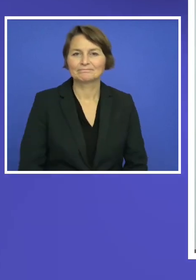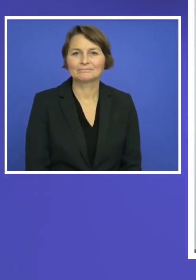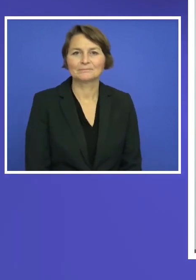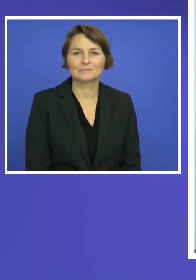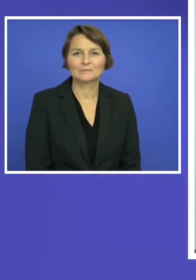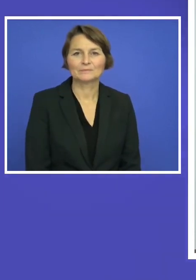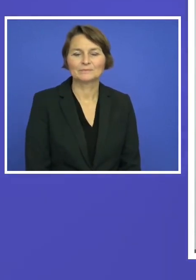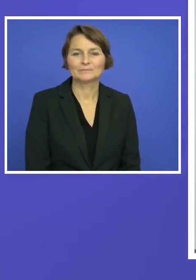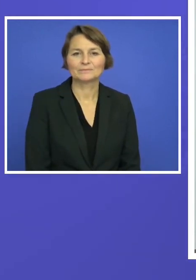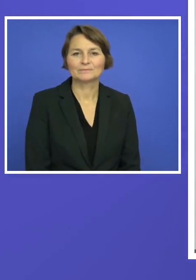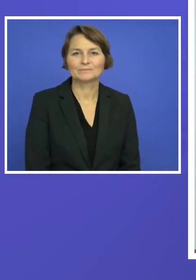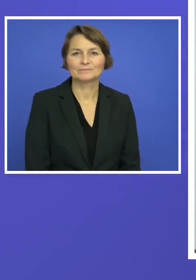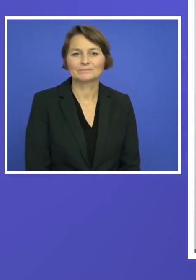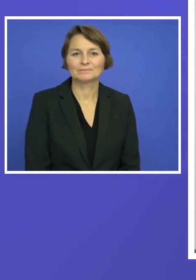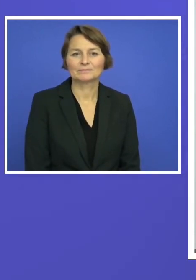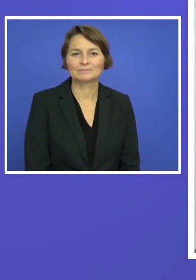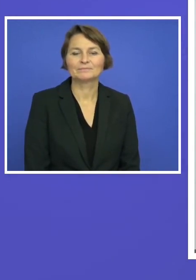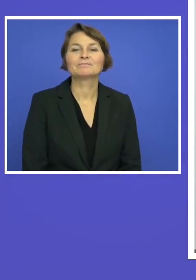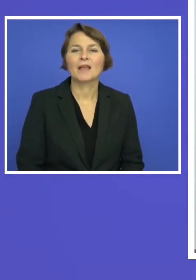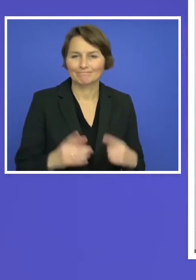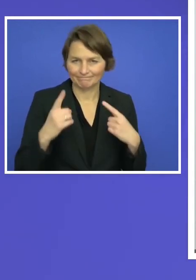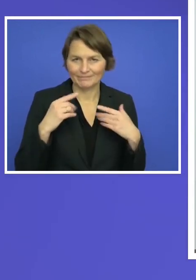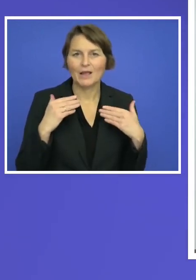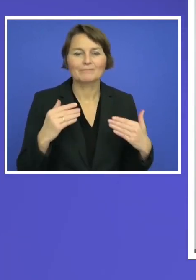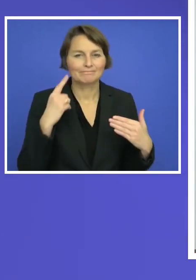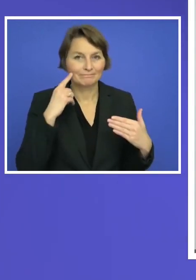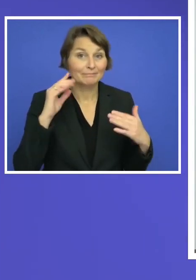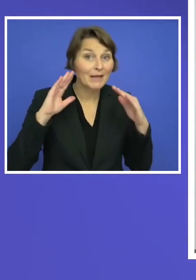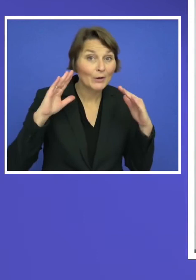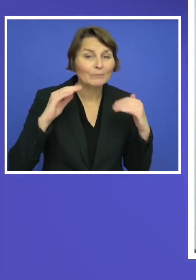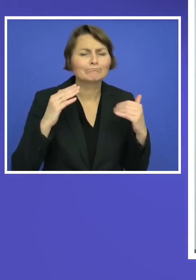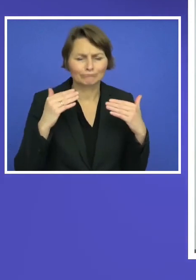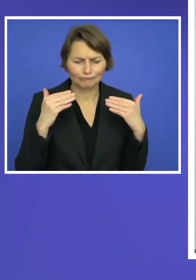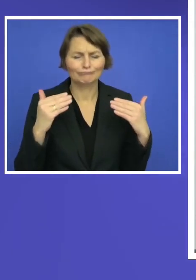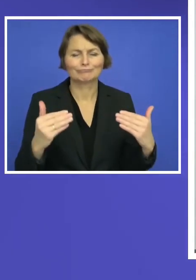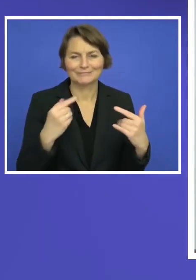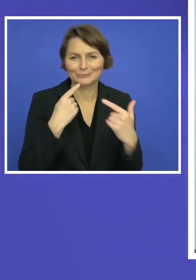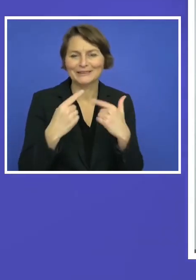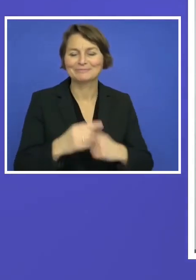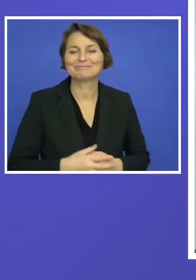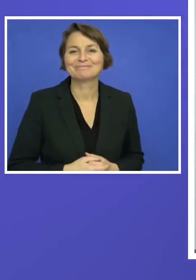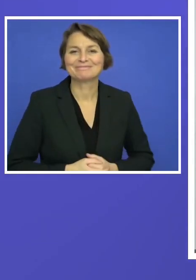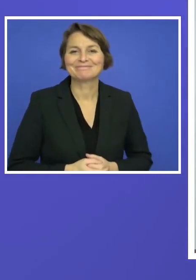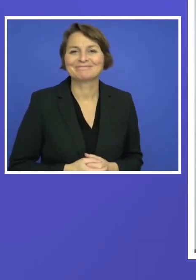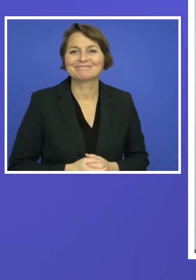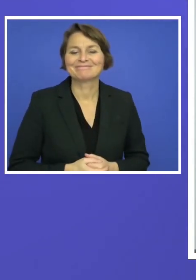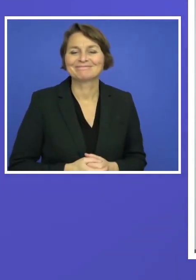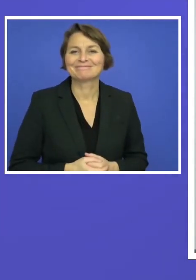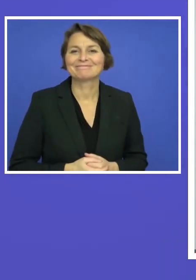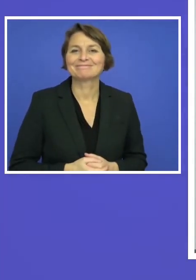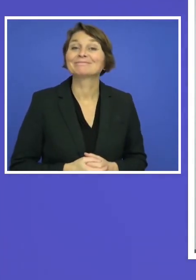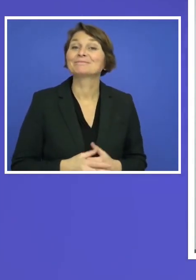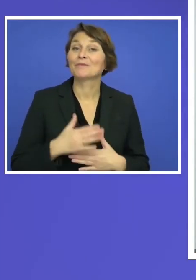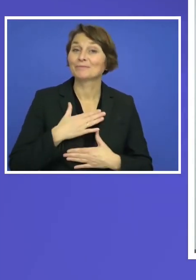unmuted. You are. We can hear you now. Hello? We can hear you. Okay. So I would like to start by